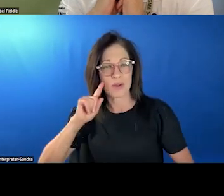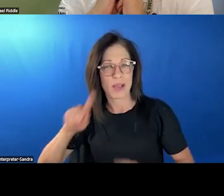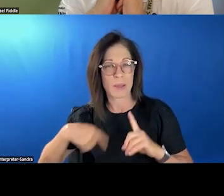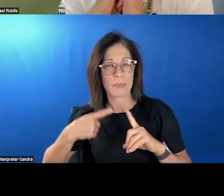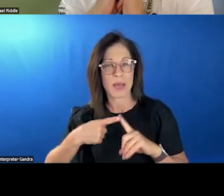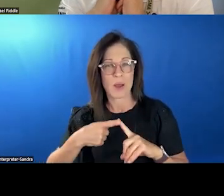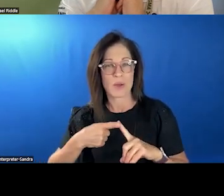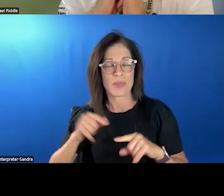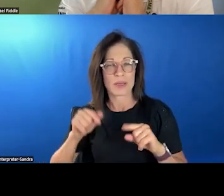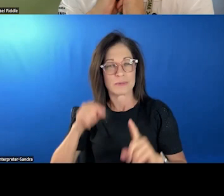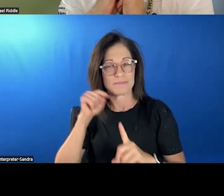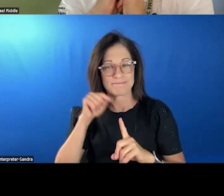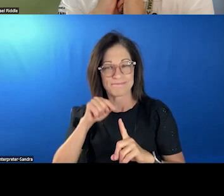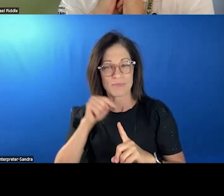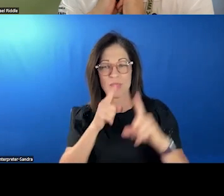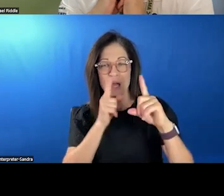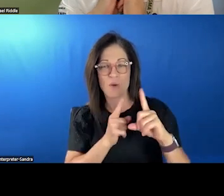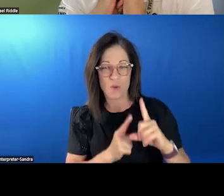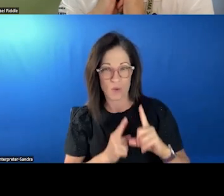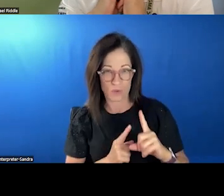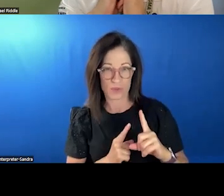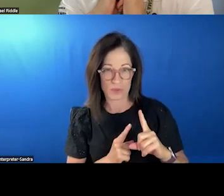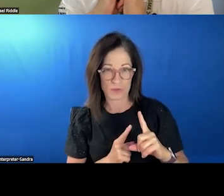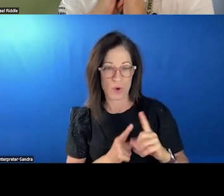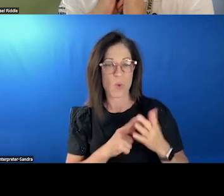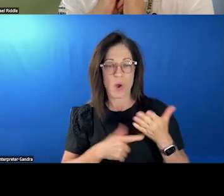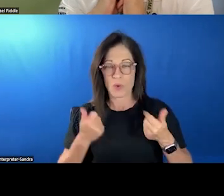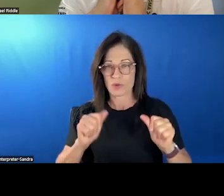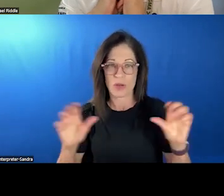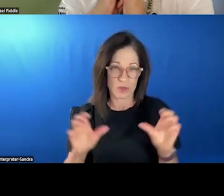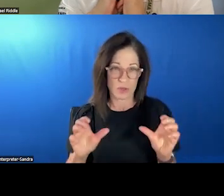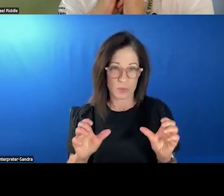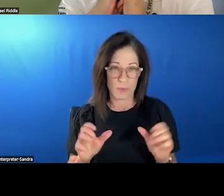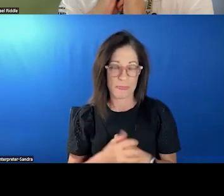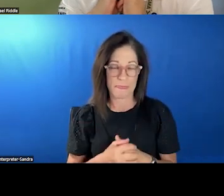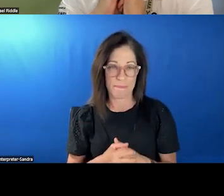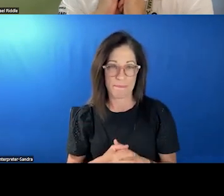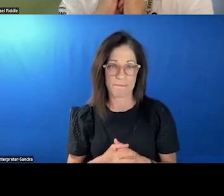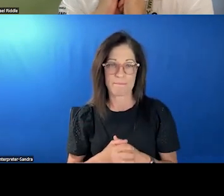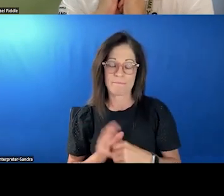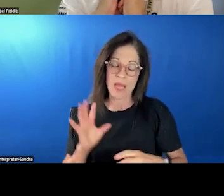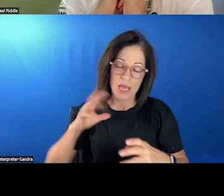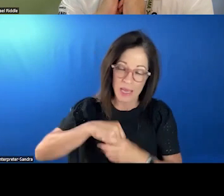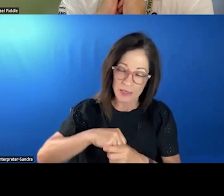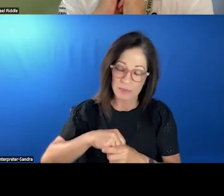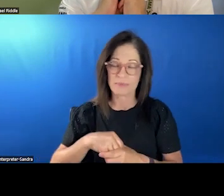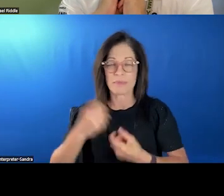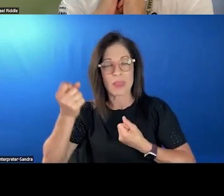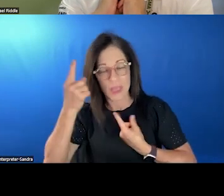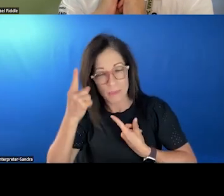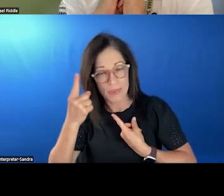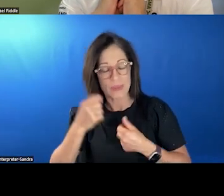the underlying goals of what we're trying to do: engagement, empathy,